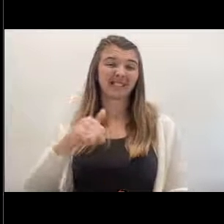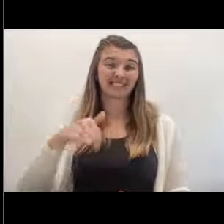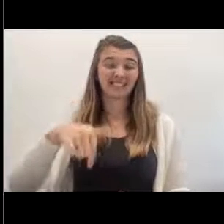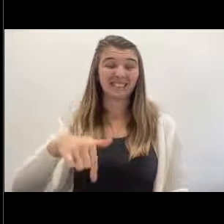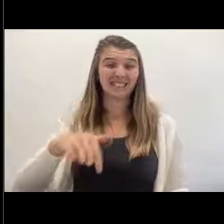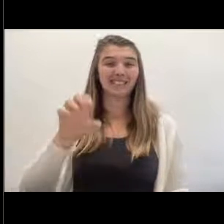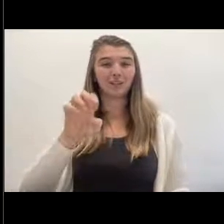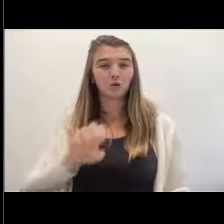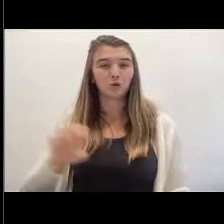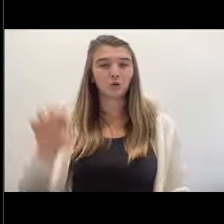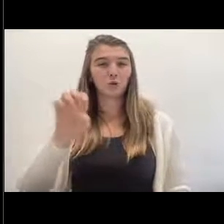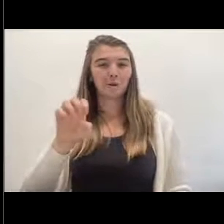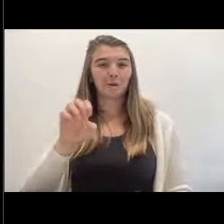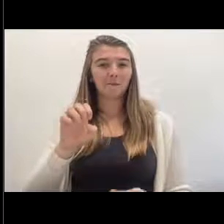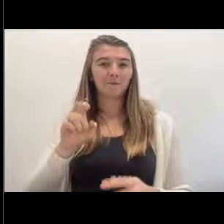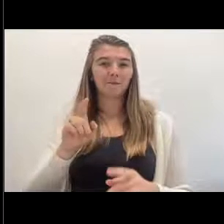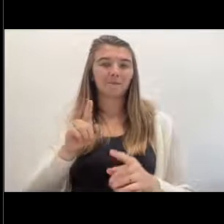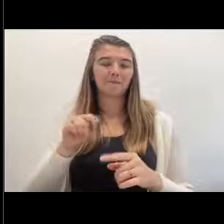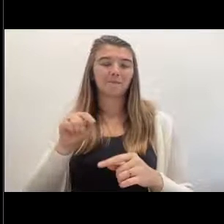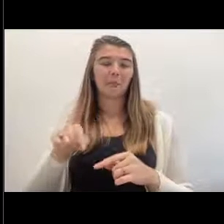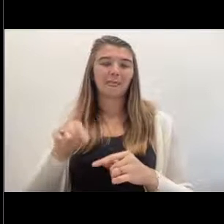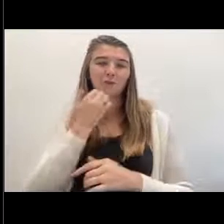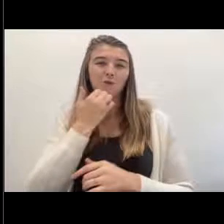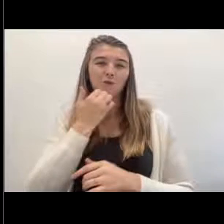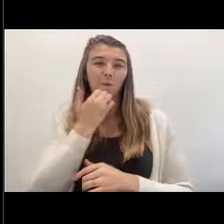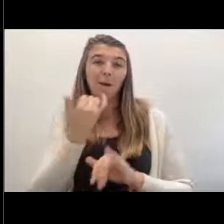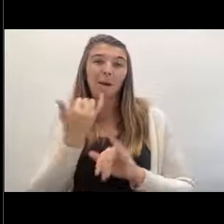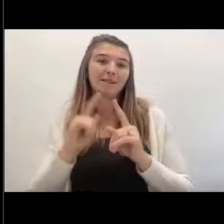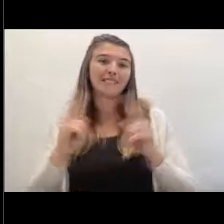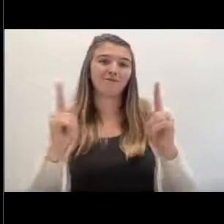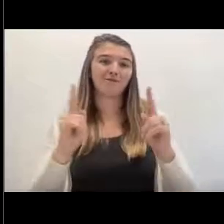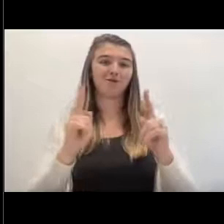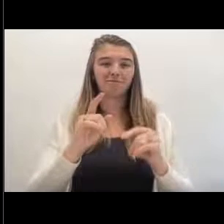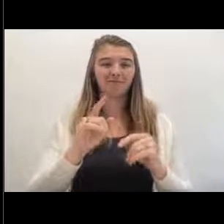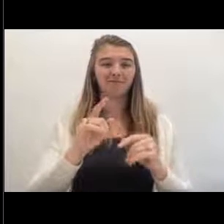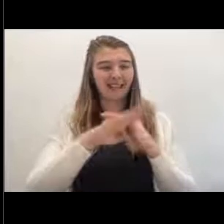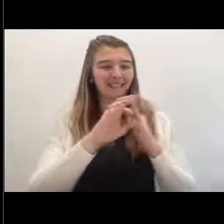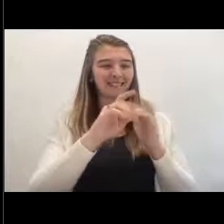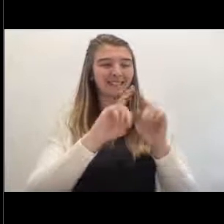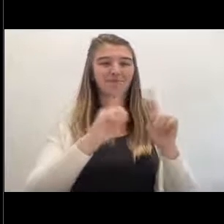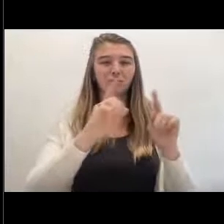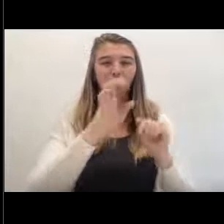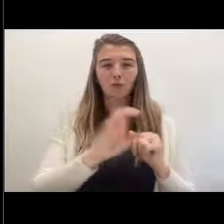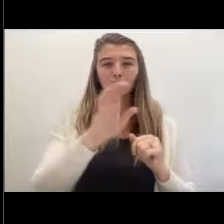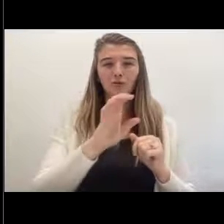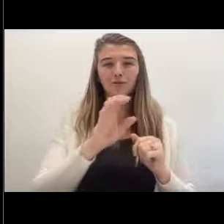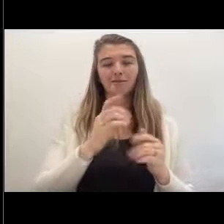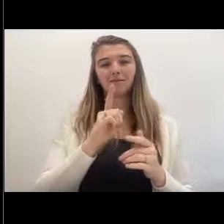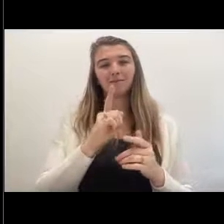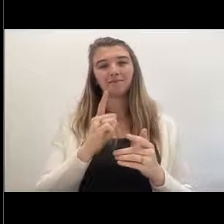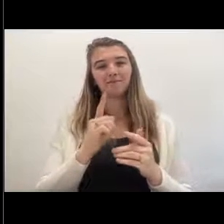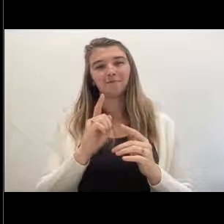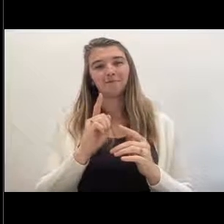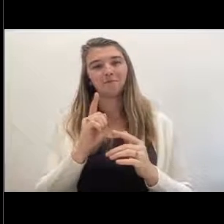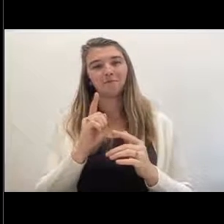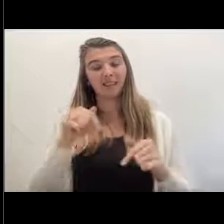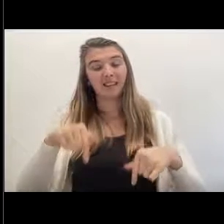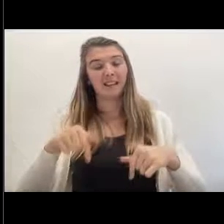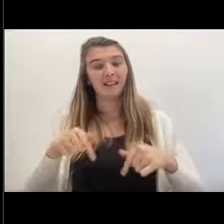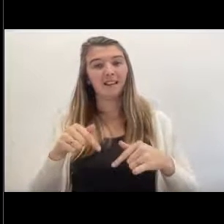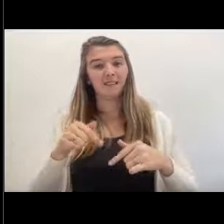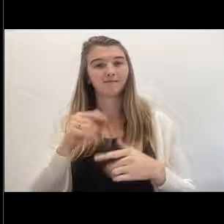again, this number will be different depending on the country, member country of the European Union. We do have